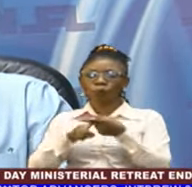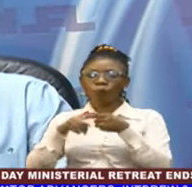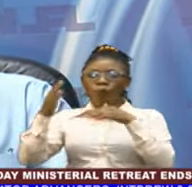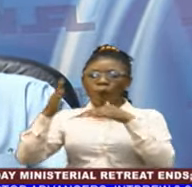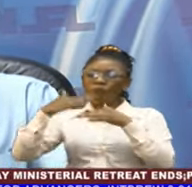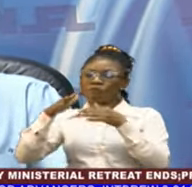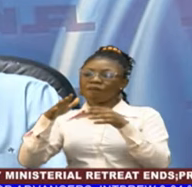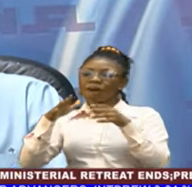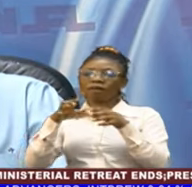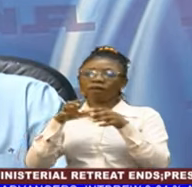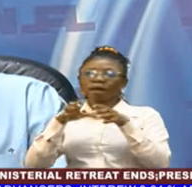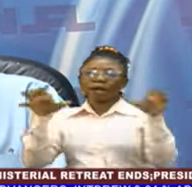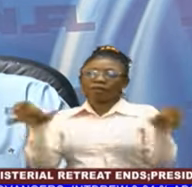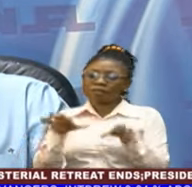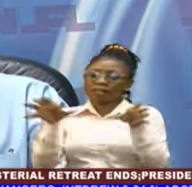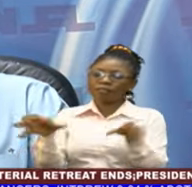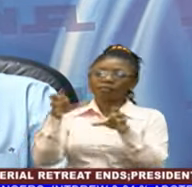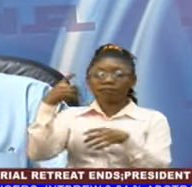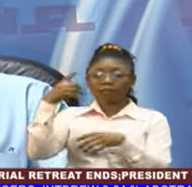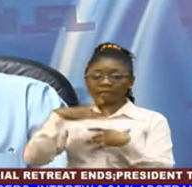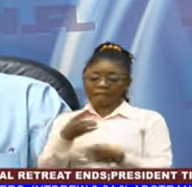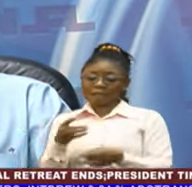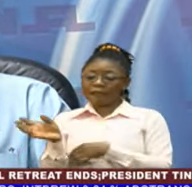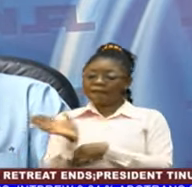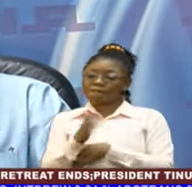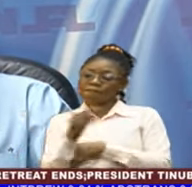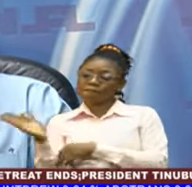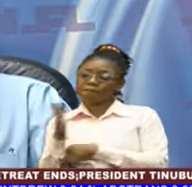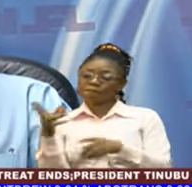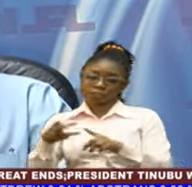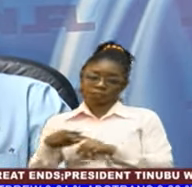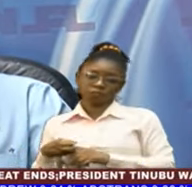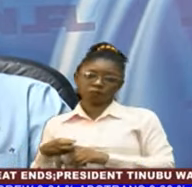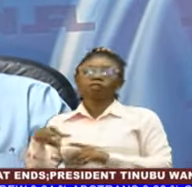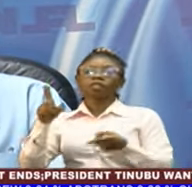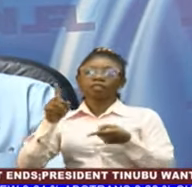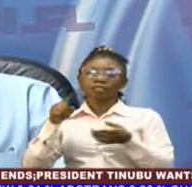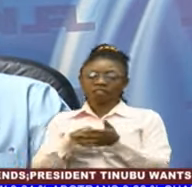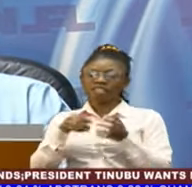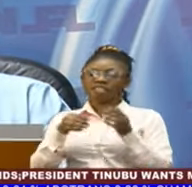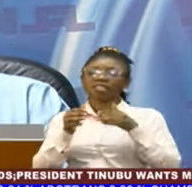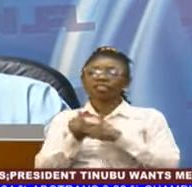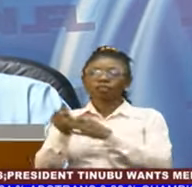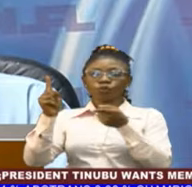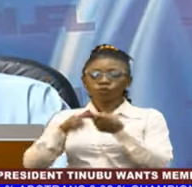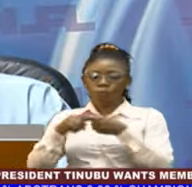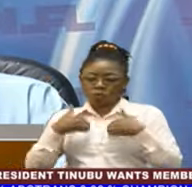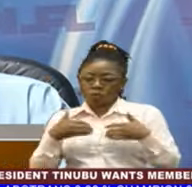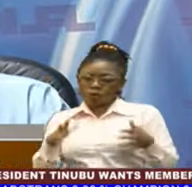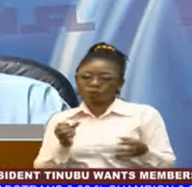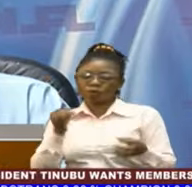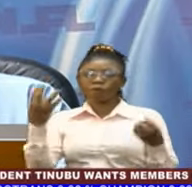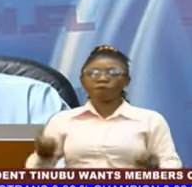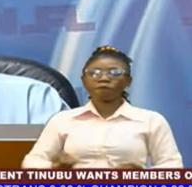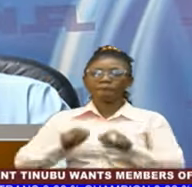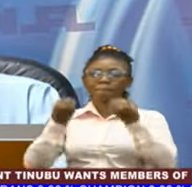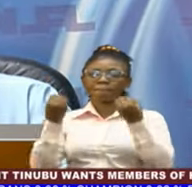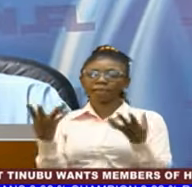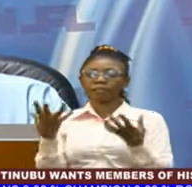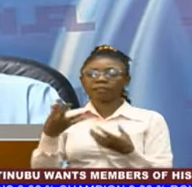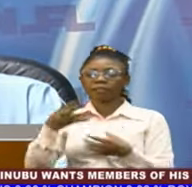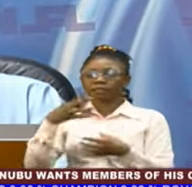carry out their activities like fishing, and then this leads to a loss of a whole lot of